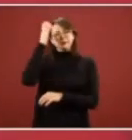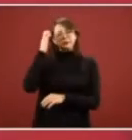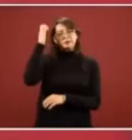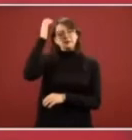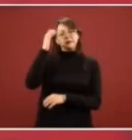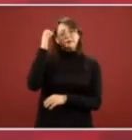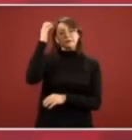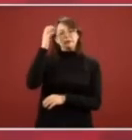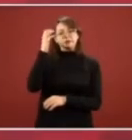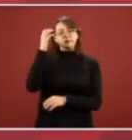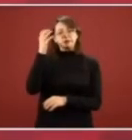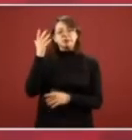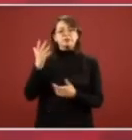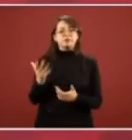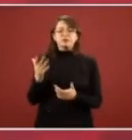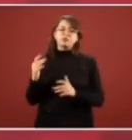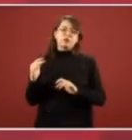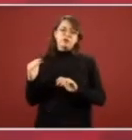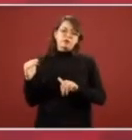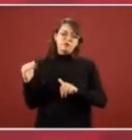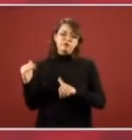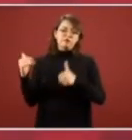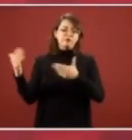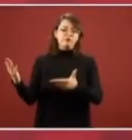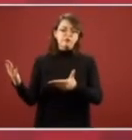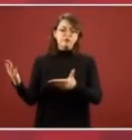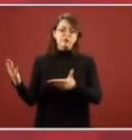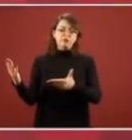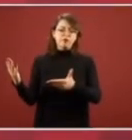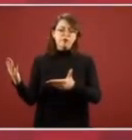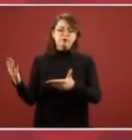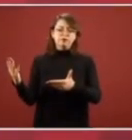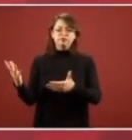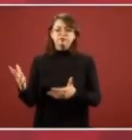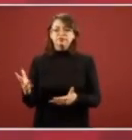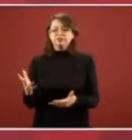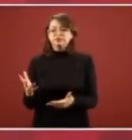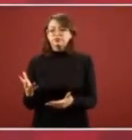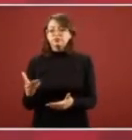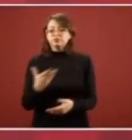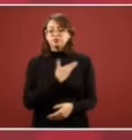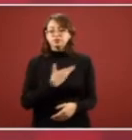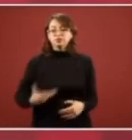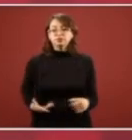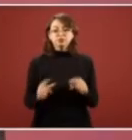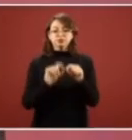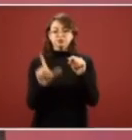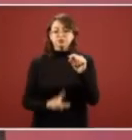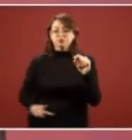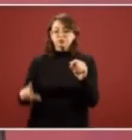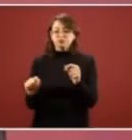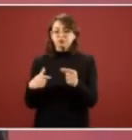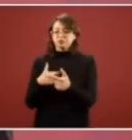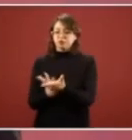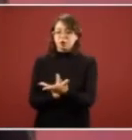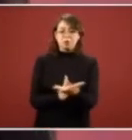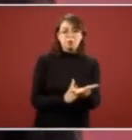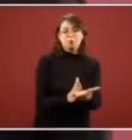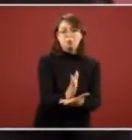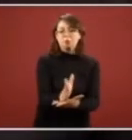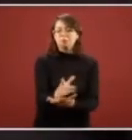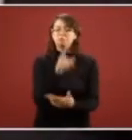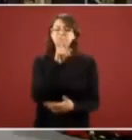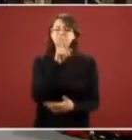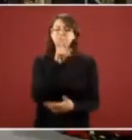en otros ámbitos que el presidente de México no se inmiscuya en